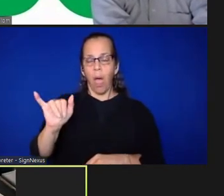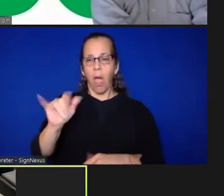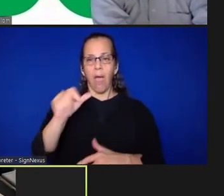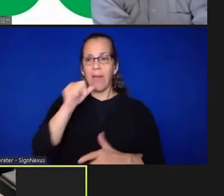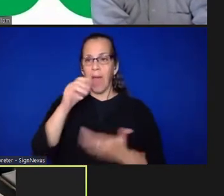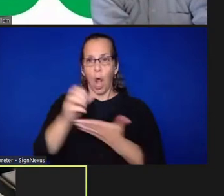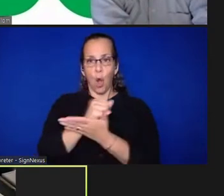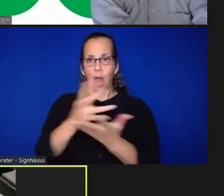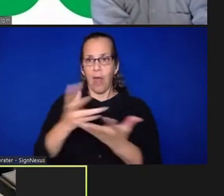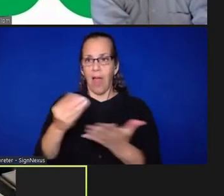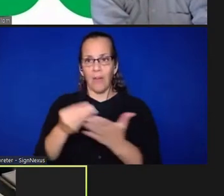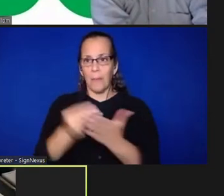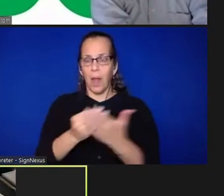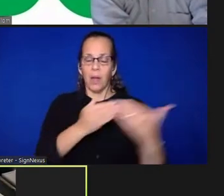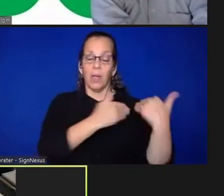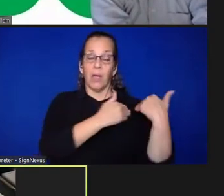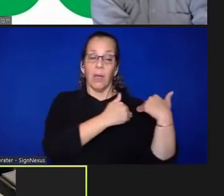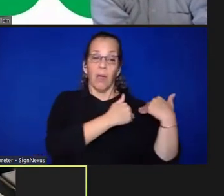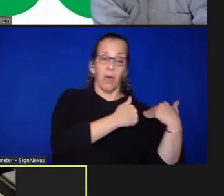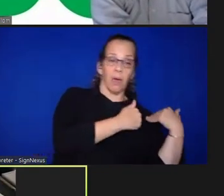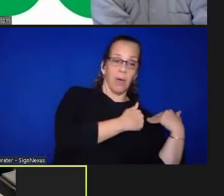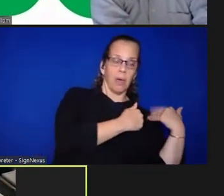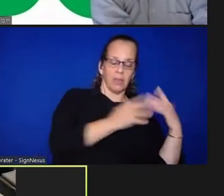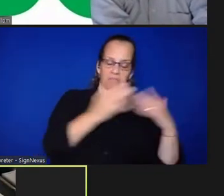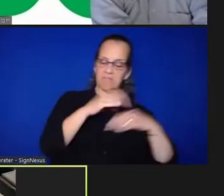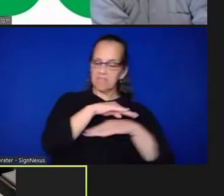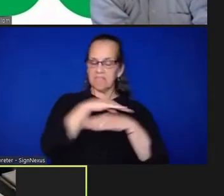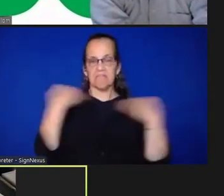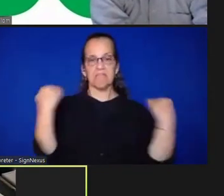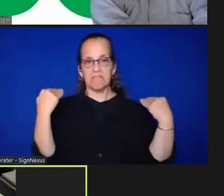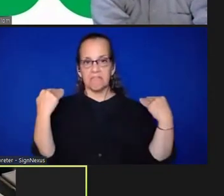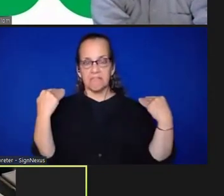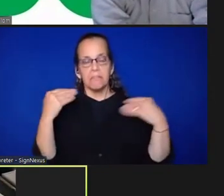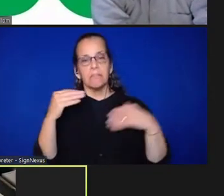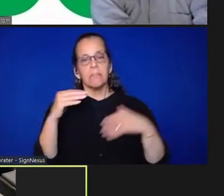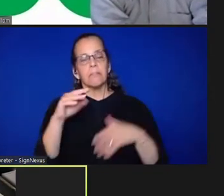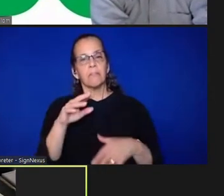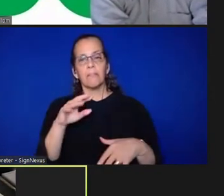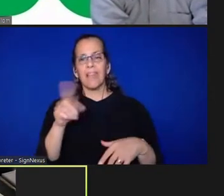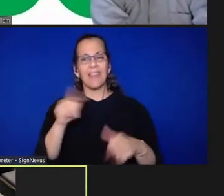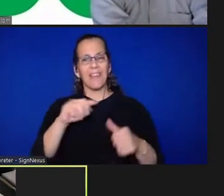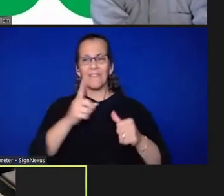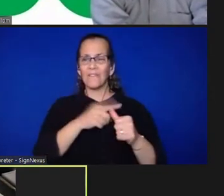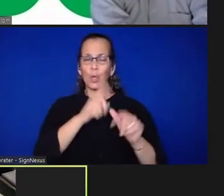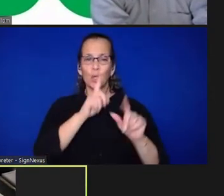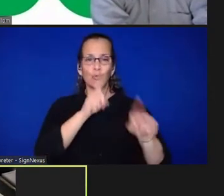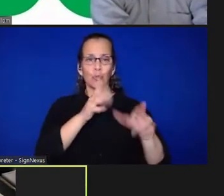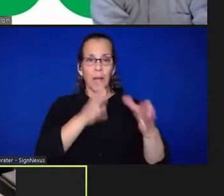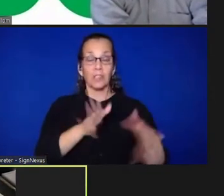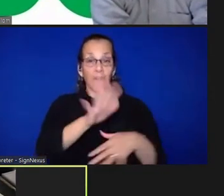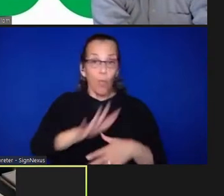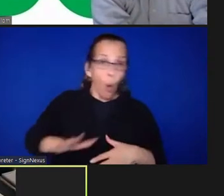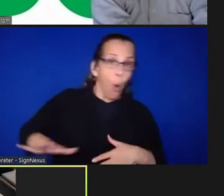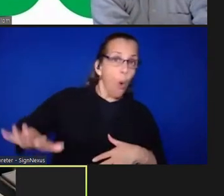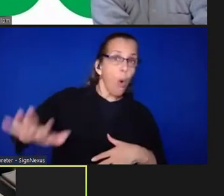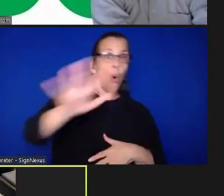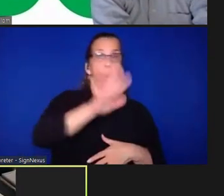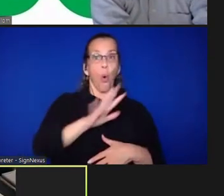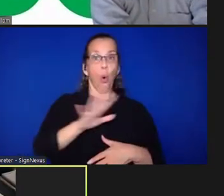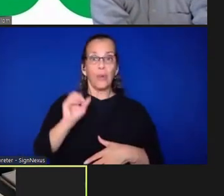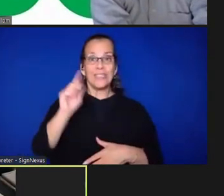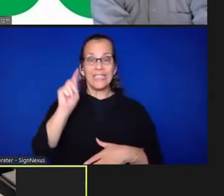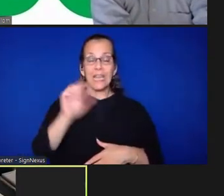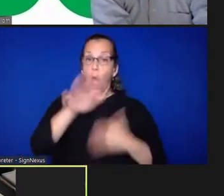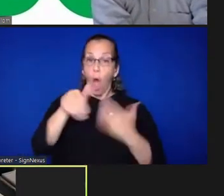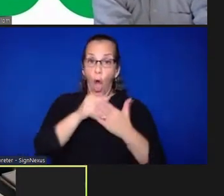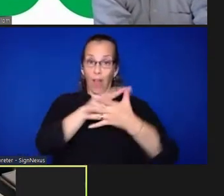back FDNY EMS members are the medical First Responders for the entire city meaning all five boroughs